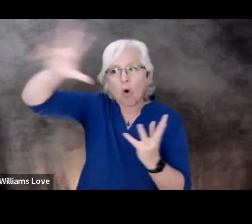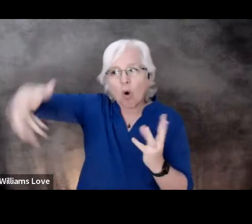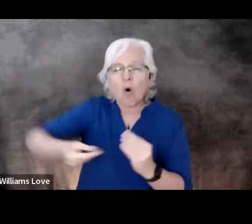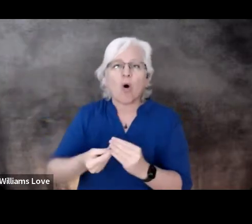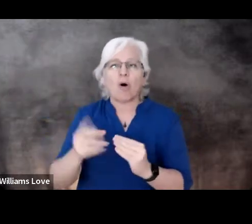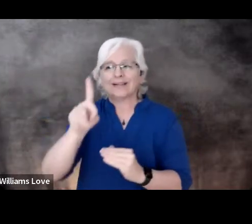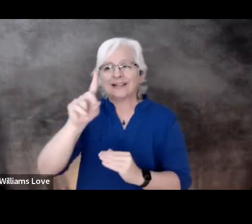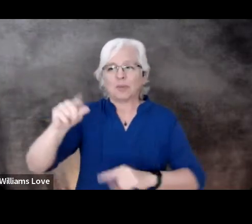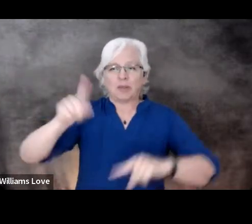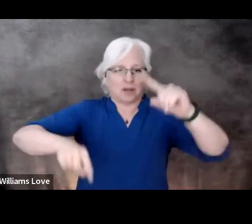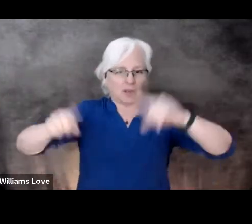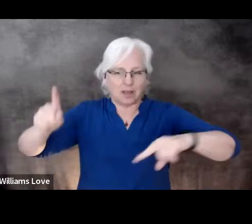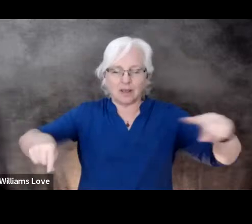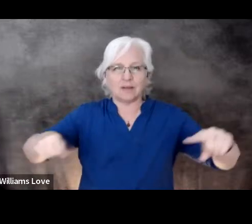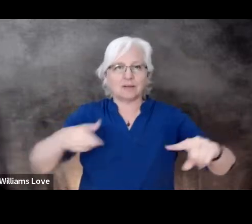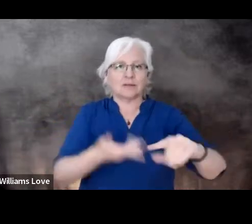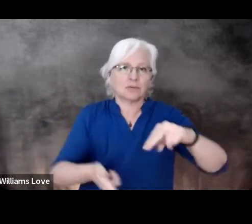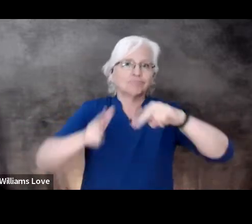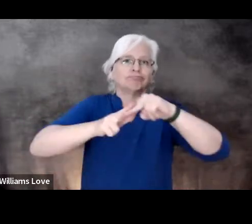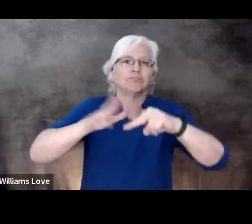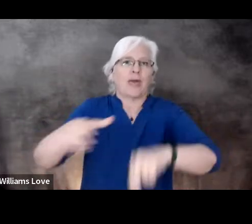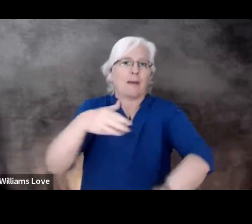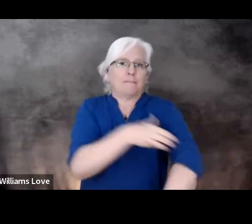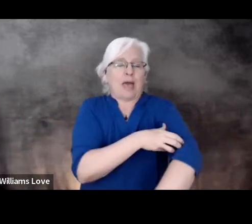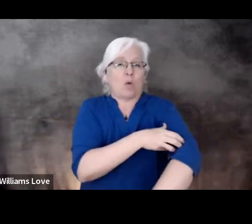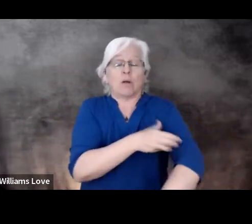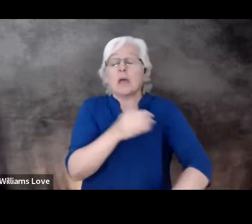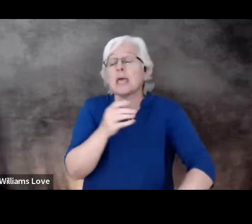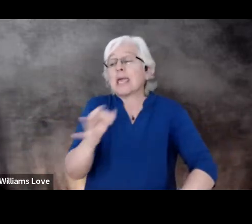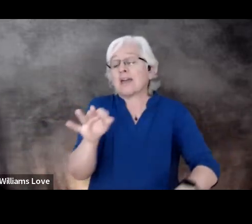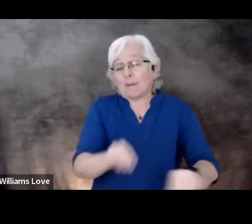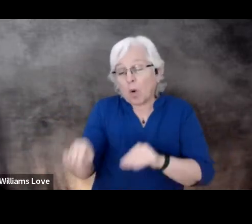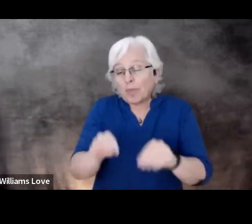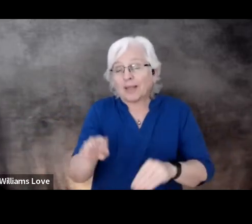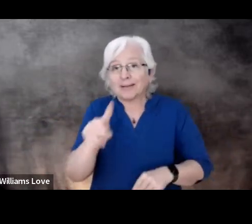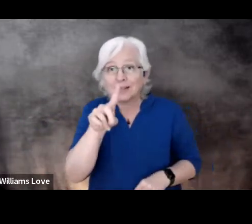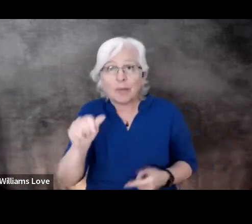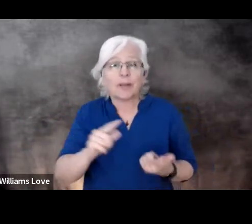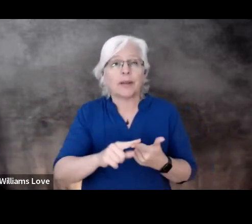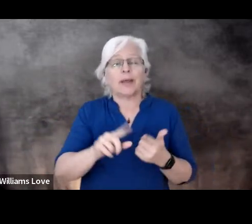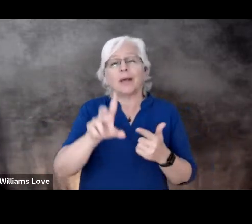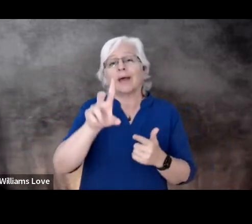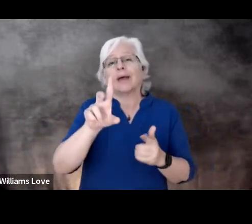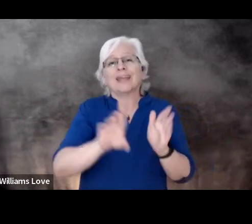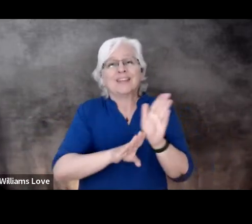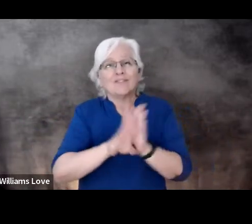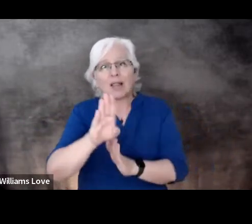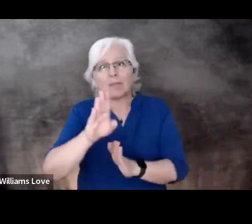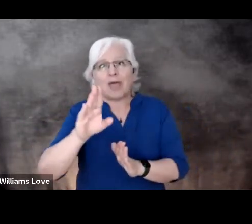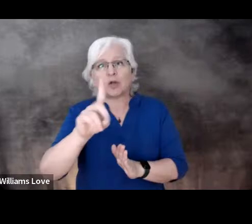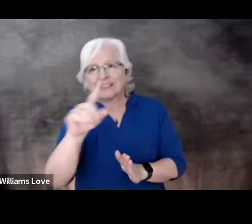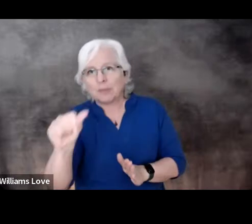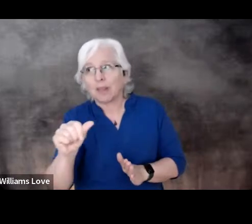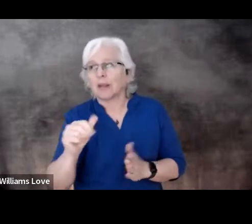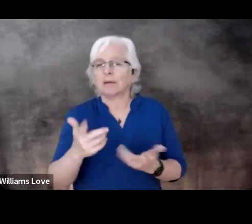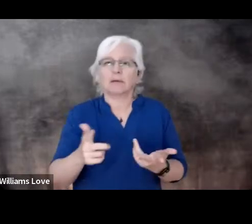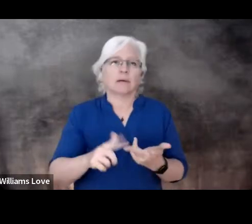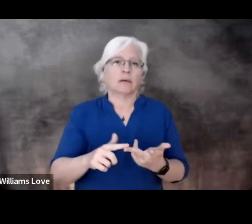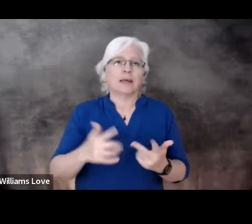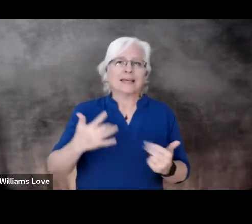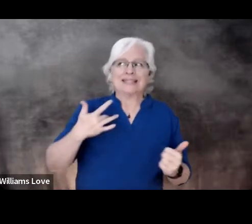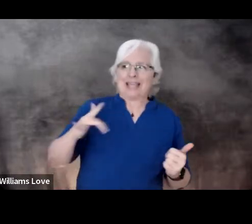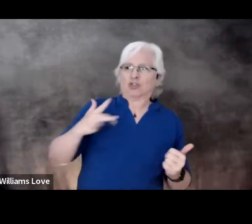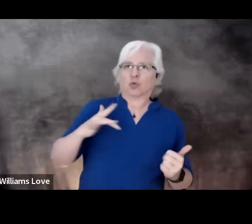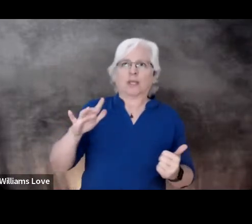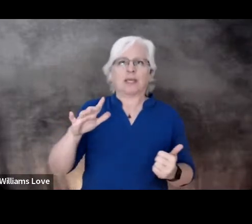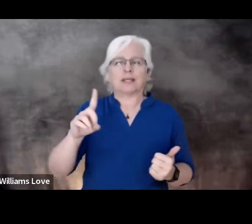disability community, whether that's people with mobility disabilities or developmental disabilities like myself, folks who have sensory disabilities,